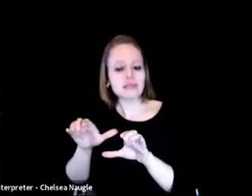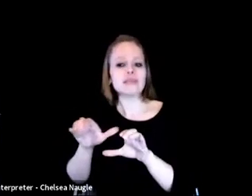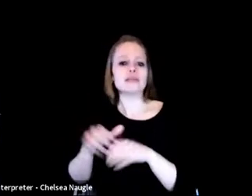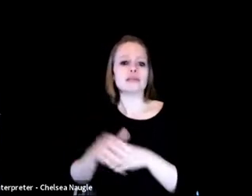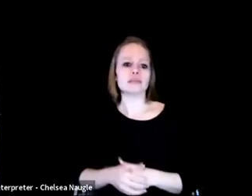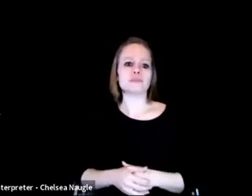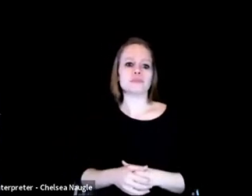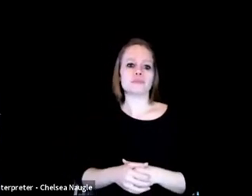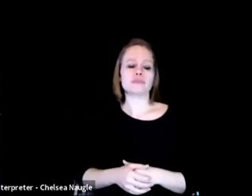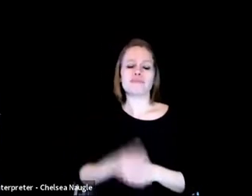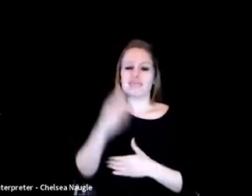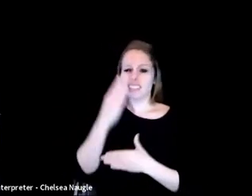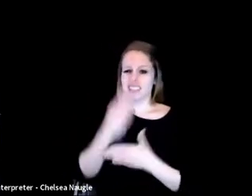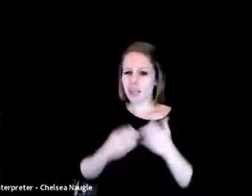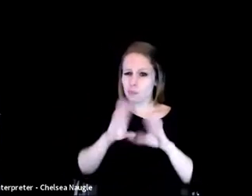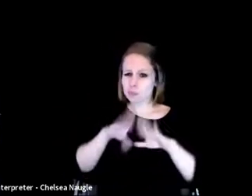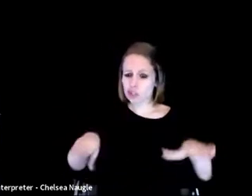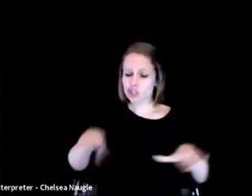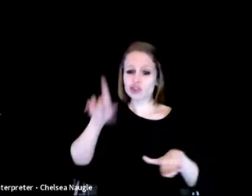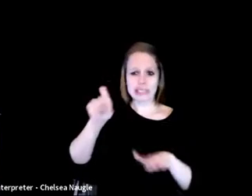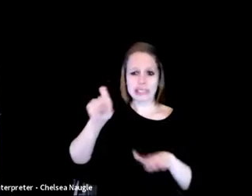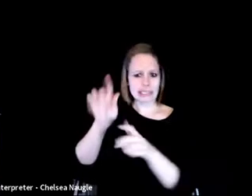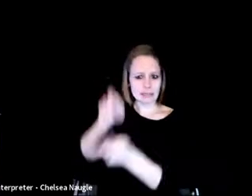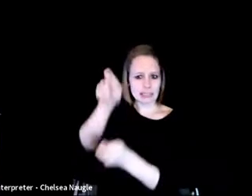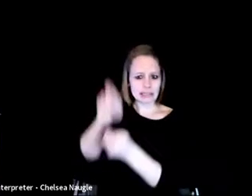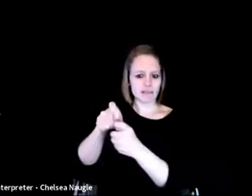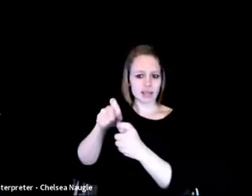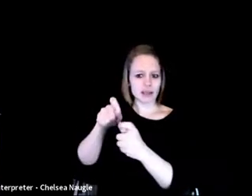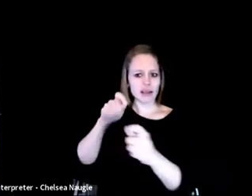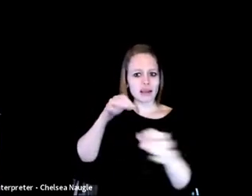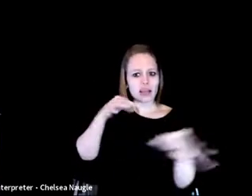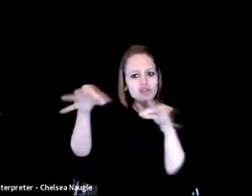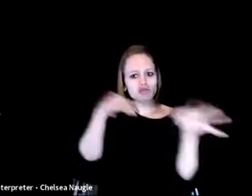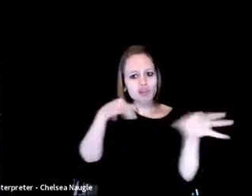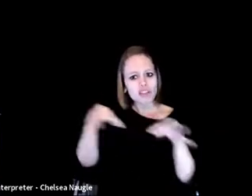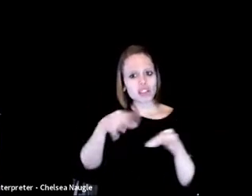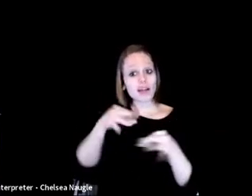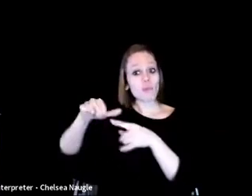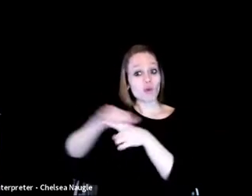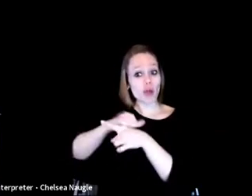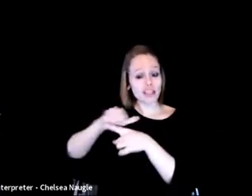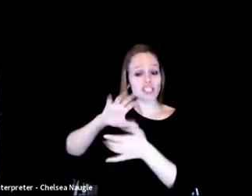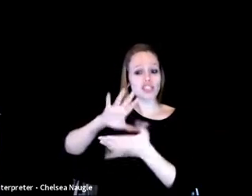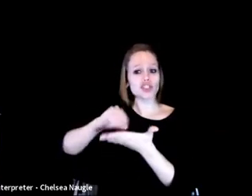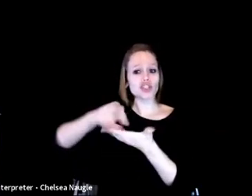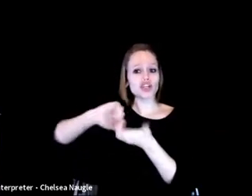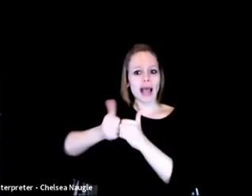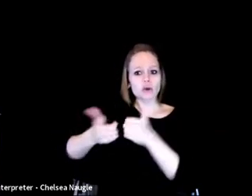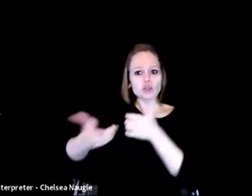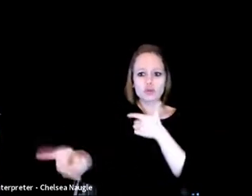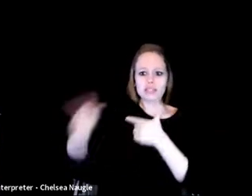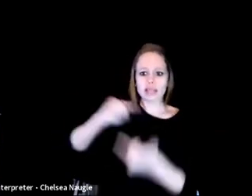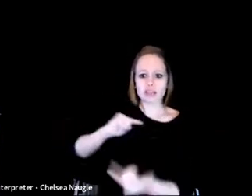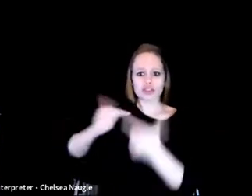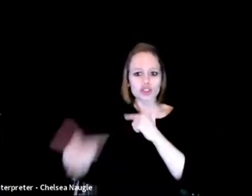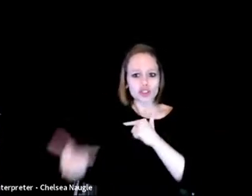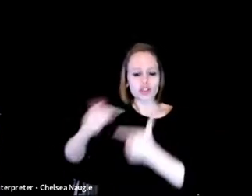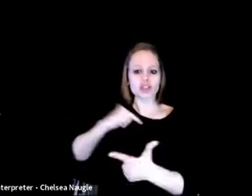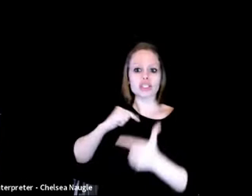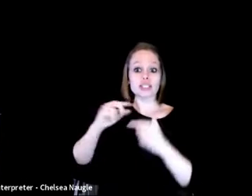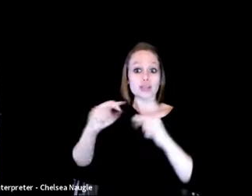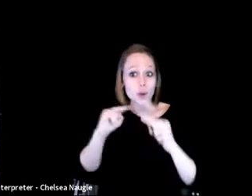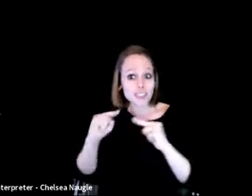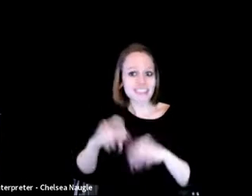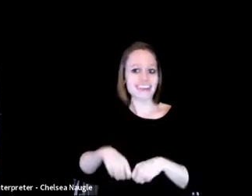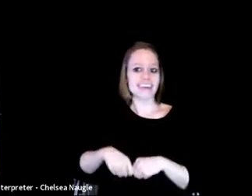some kids are going to need really specific instruction and practice to learn how to take turns and negotiate and share with others and listen. But that can